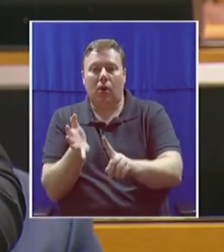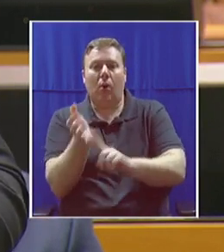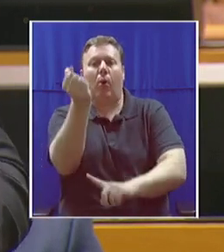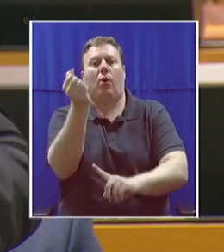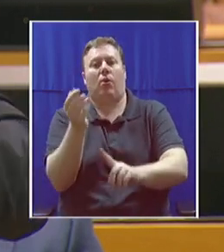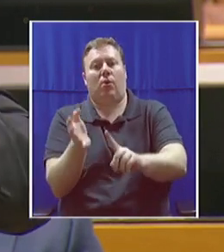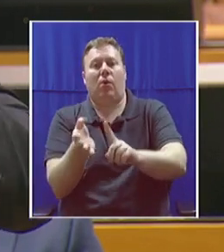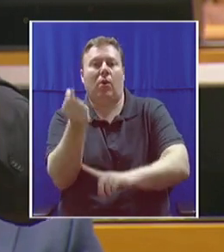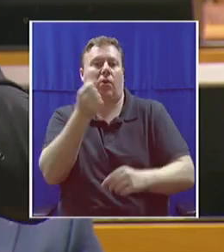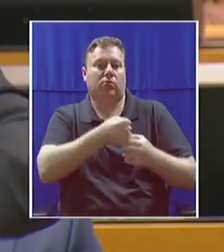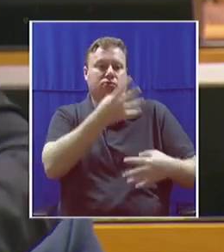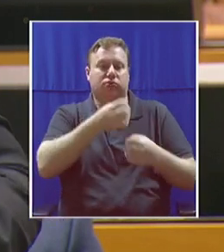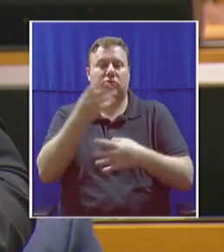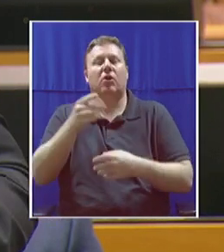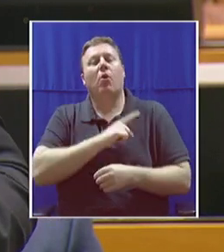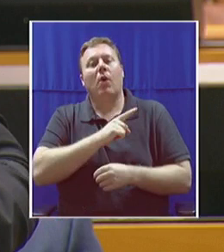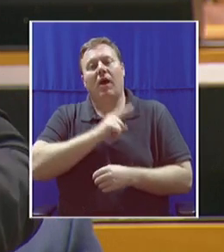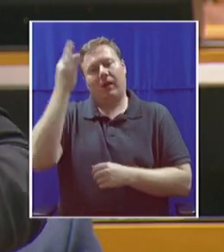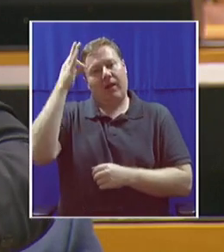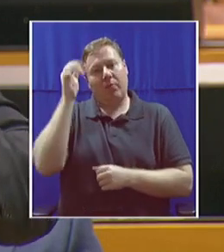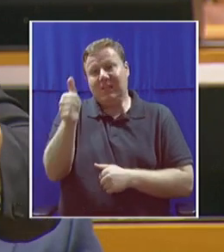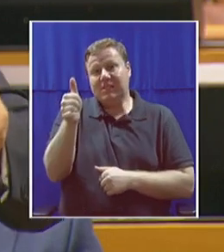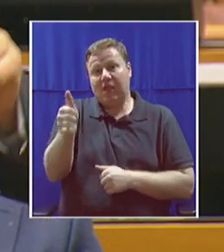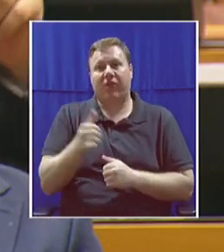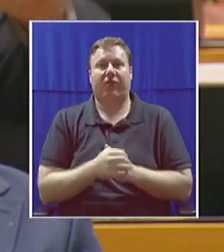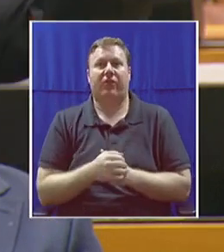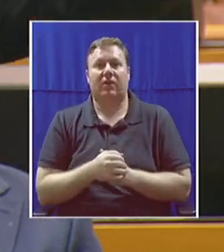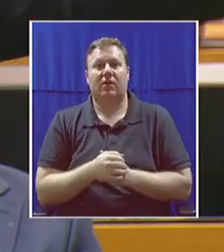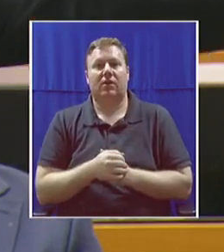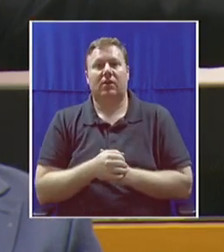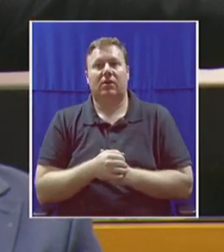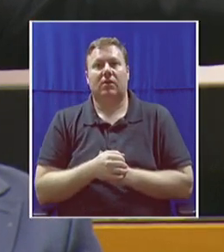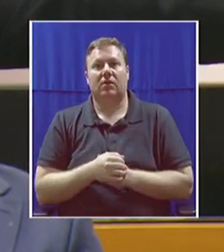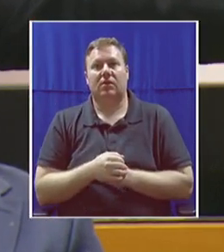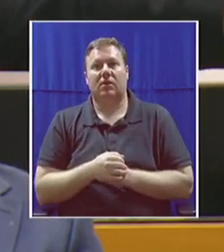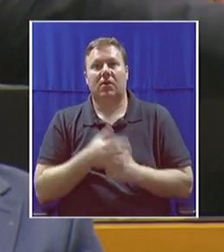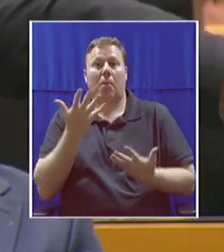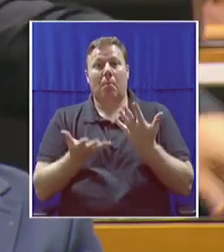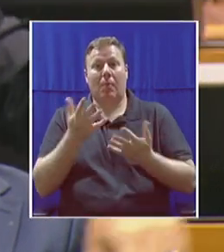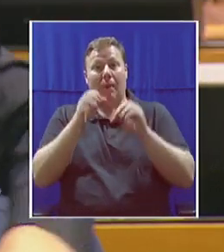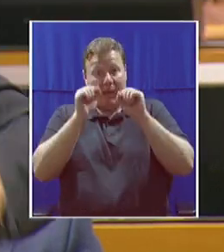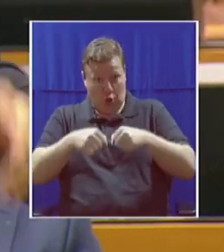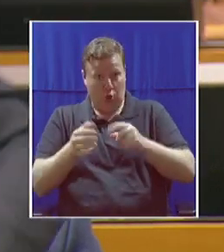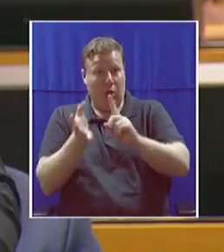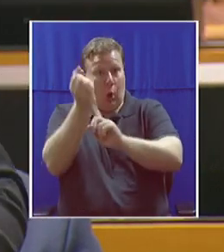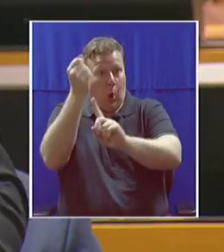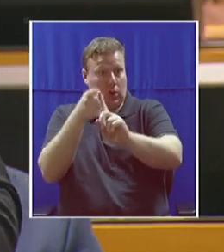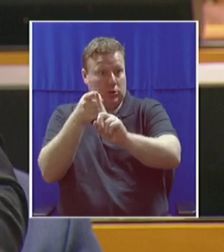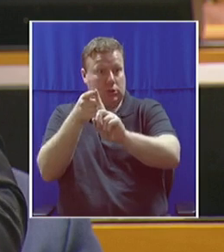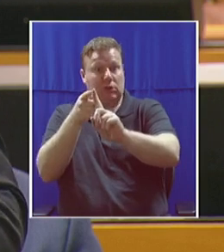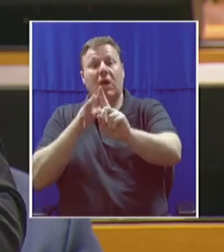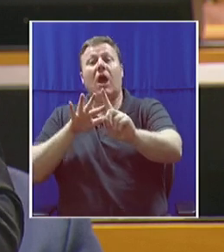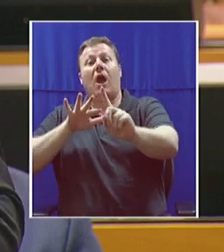tasks is government itself because there's little agreement while there may be agreement on the goals there's very little